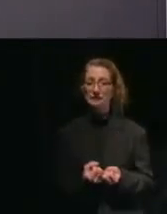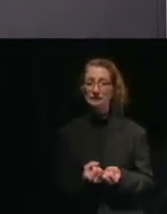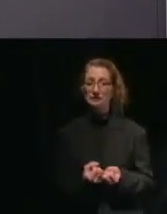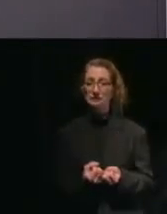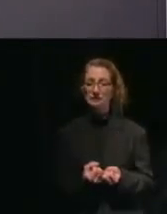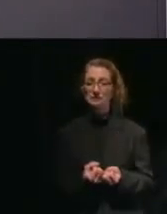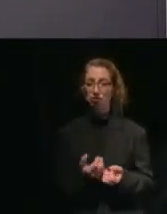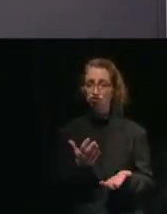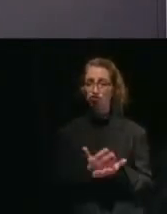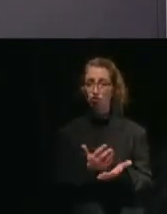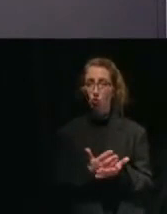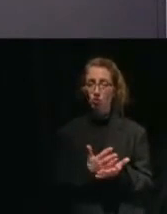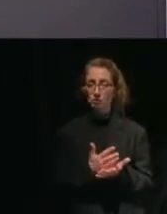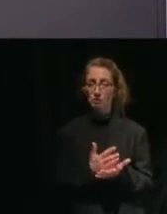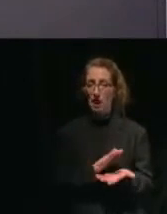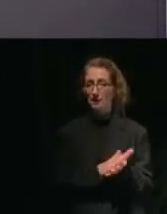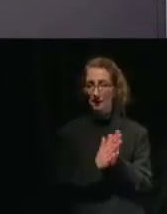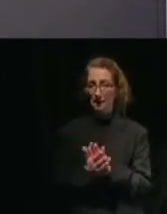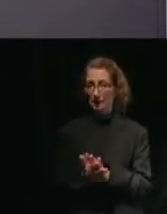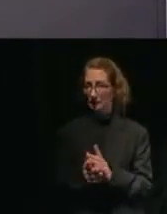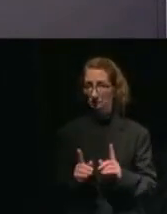target group is,